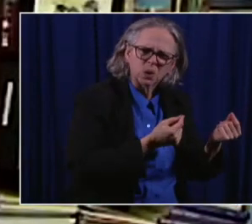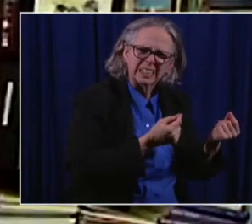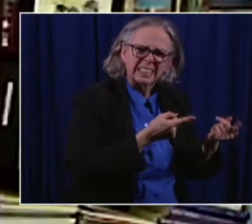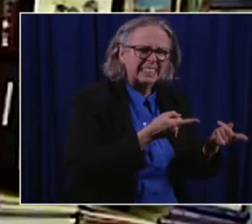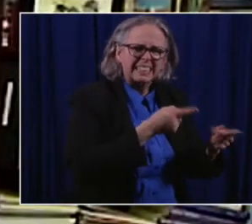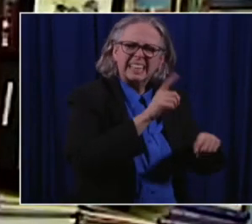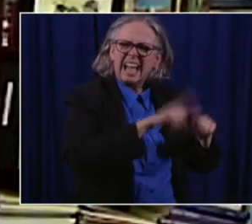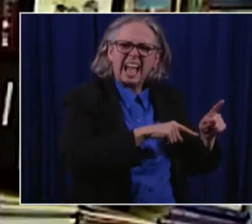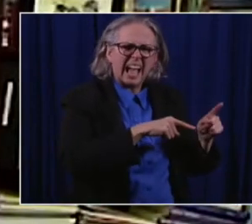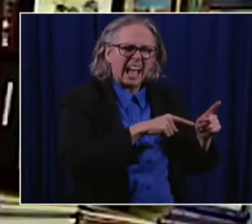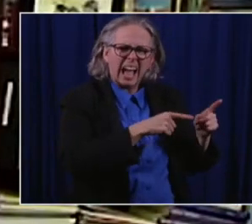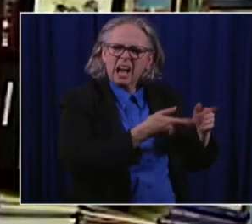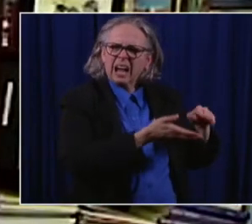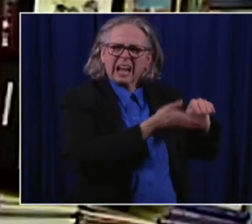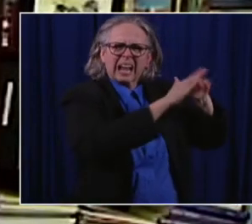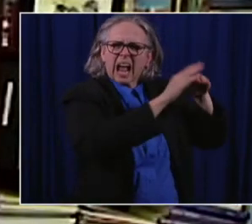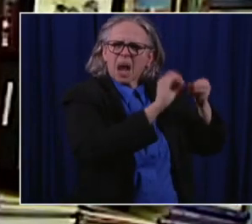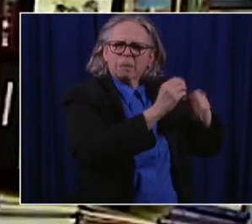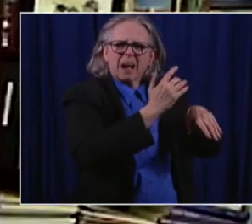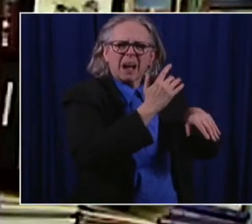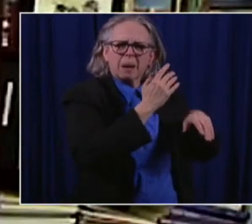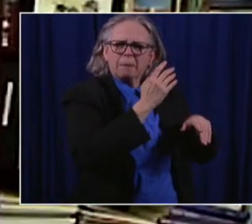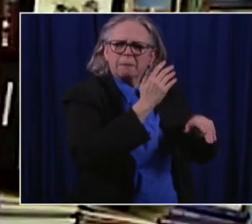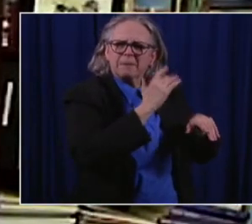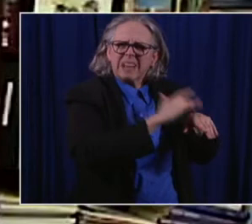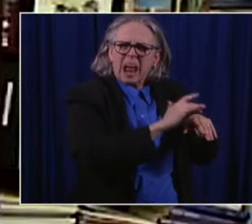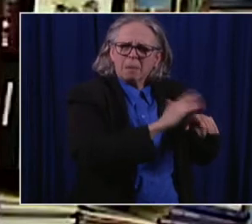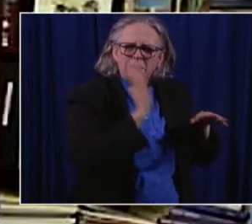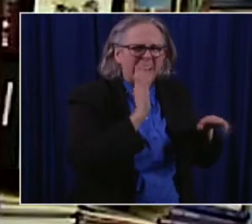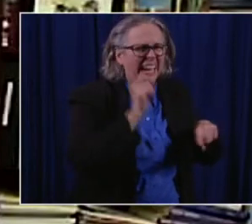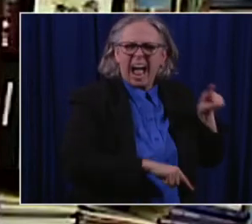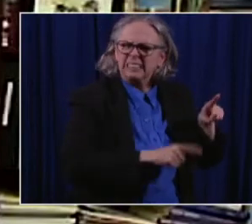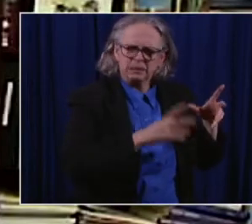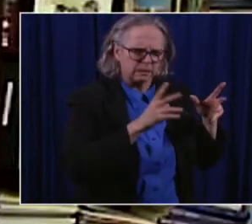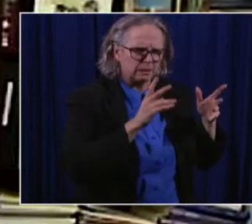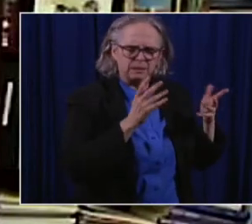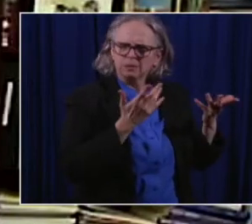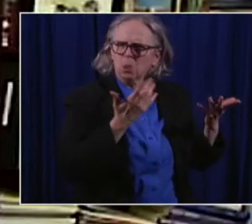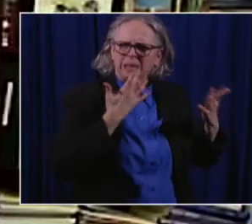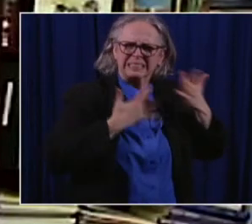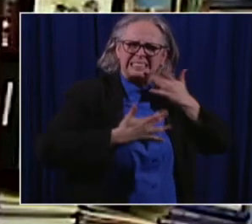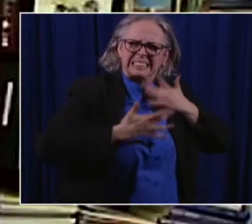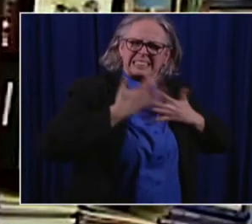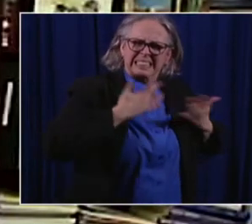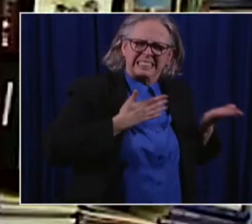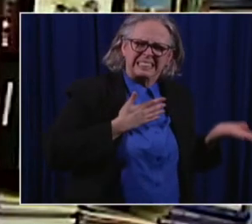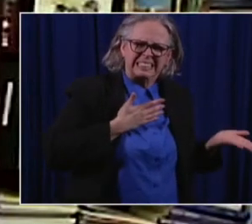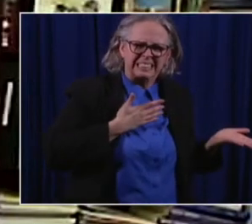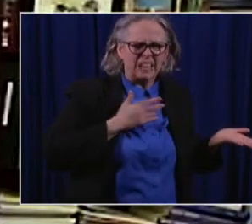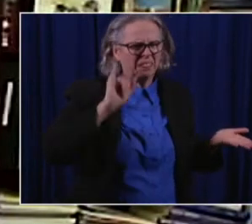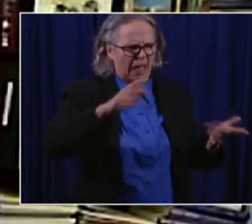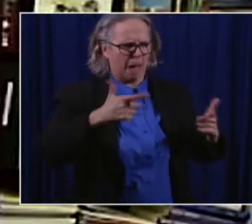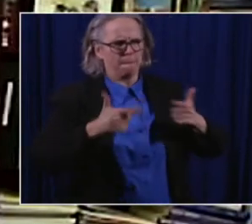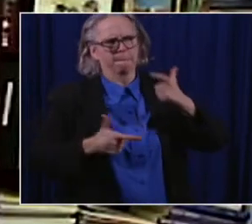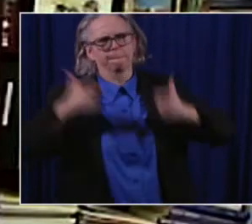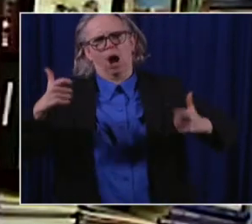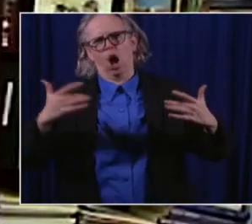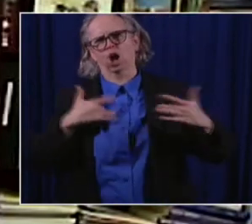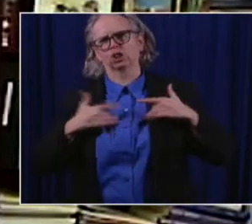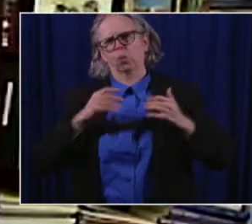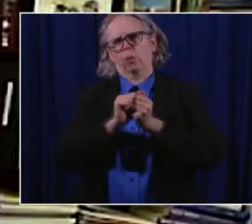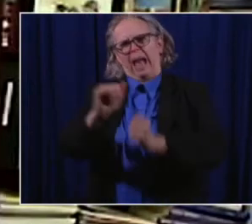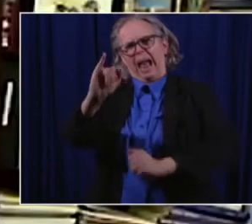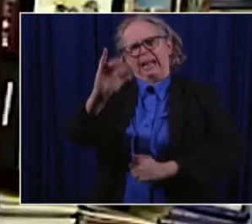hear on our daily calls is really that as our biggest concern, that at some point, regional hospitals,